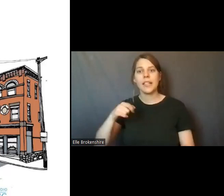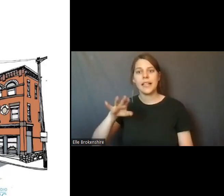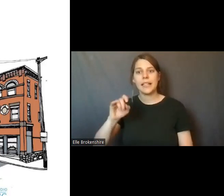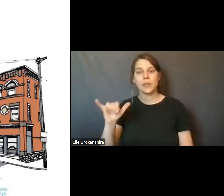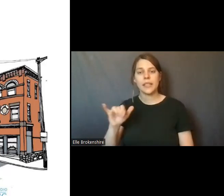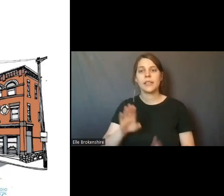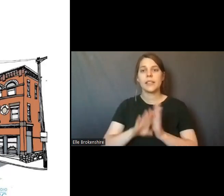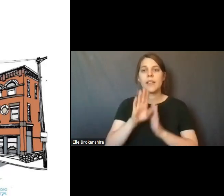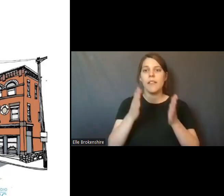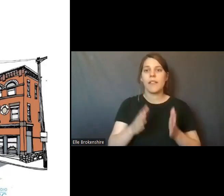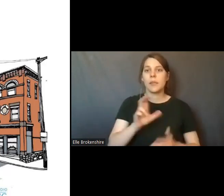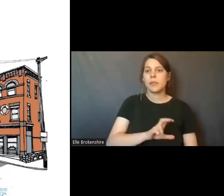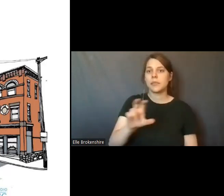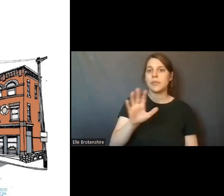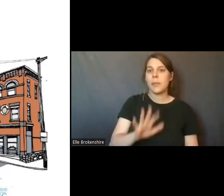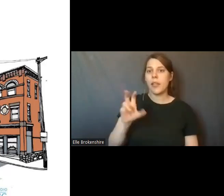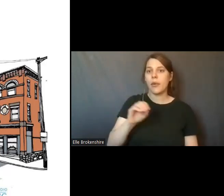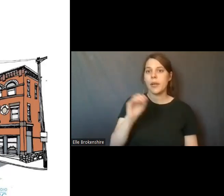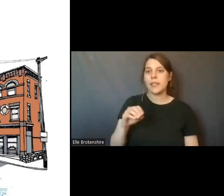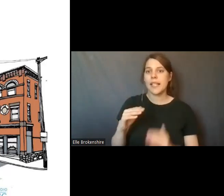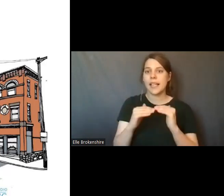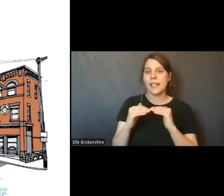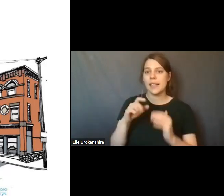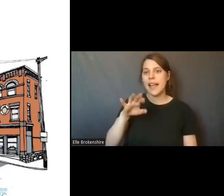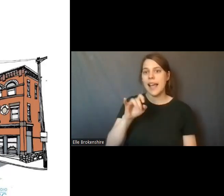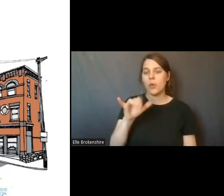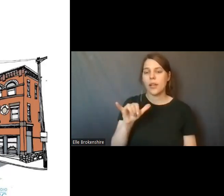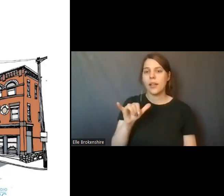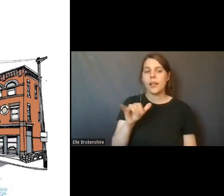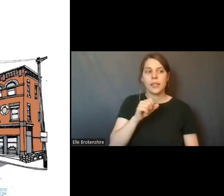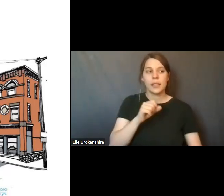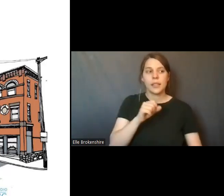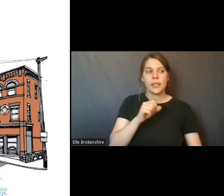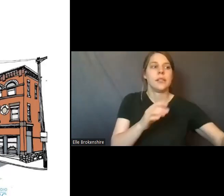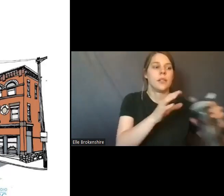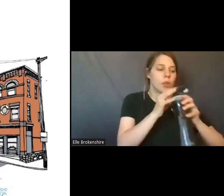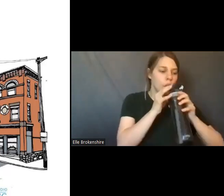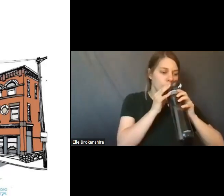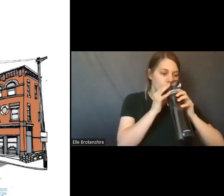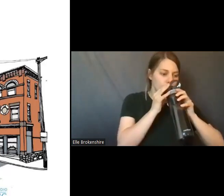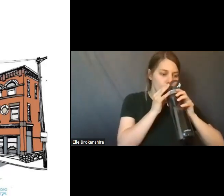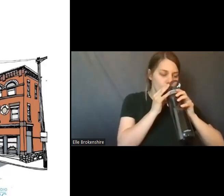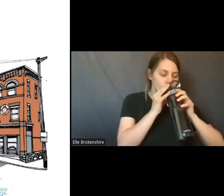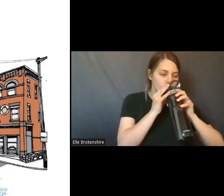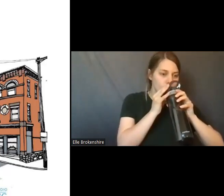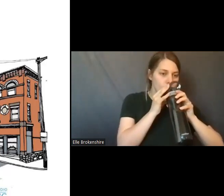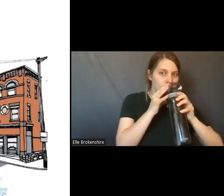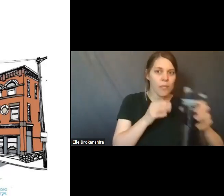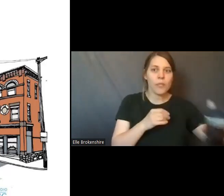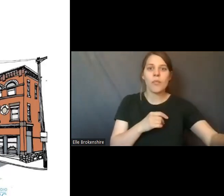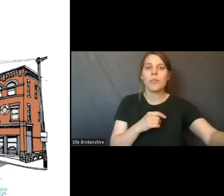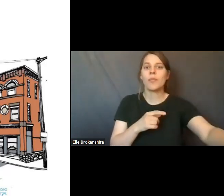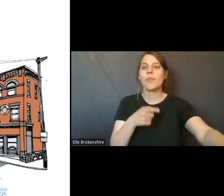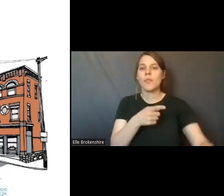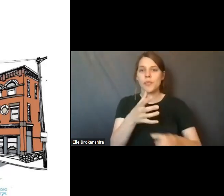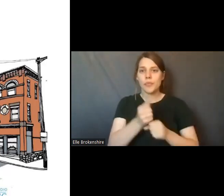30% equity, just as a sort of a benchmark. This proposal received unanimous approval from the